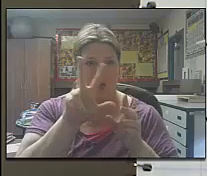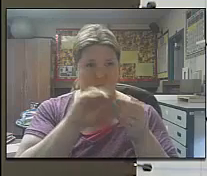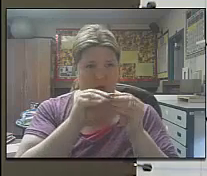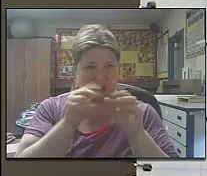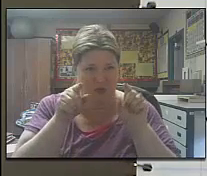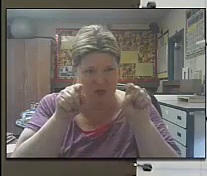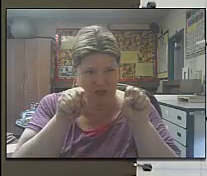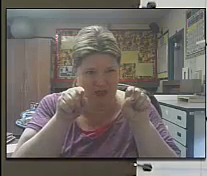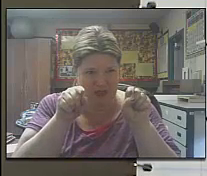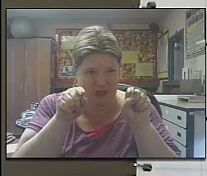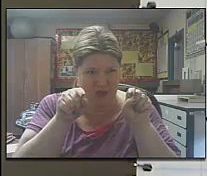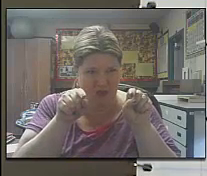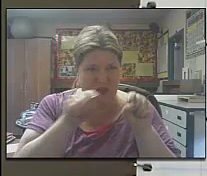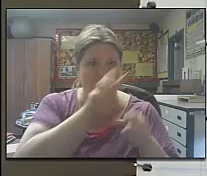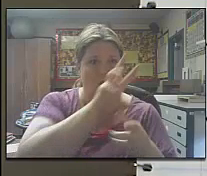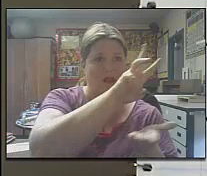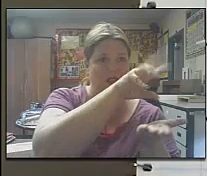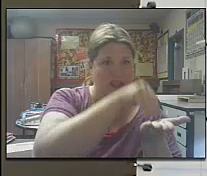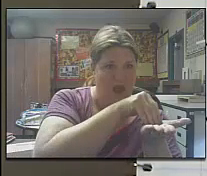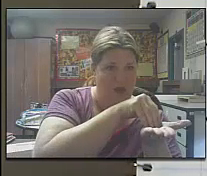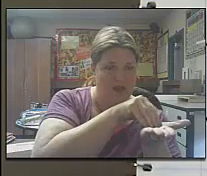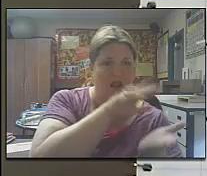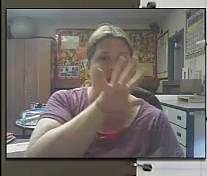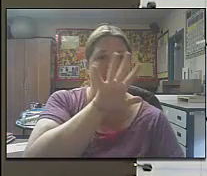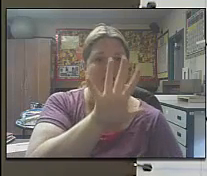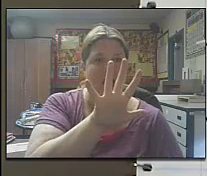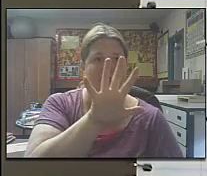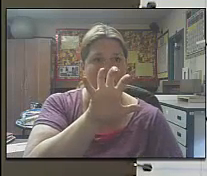numbers together.